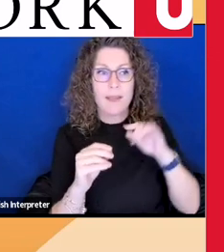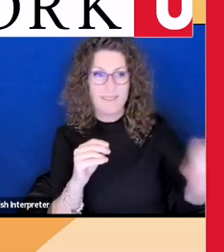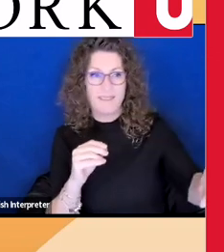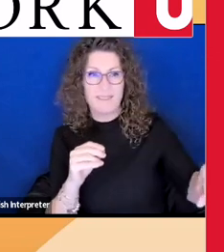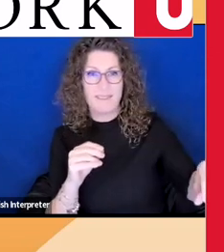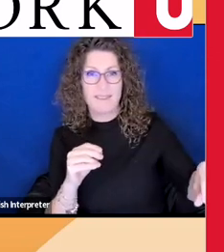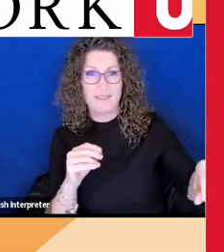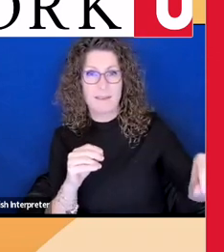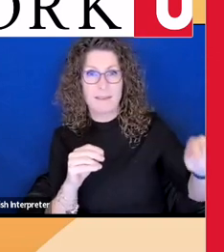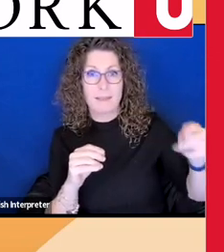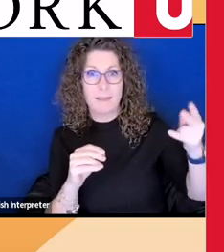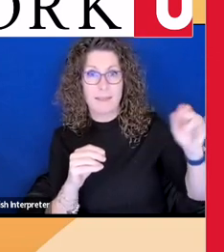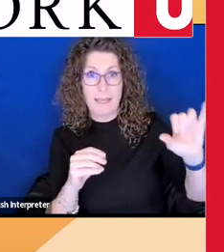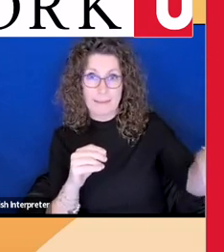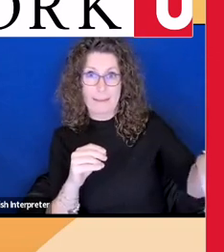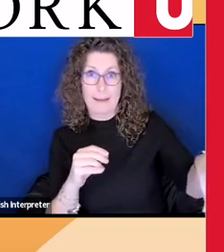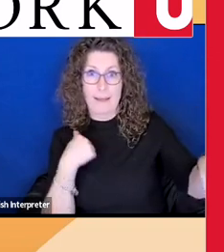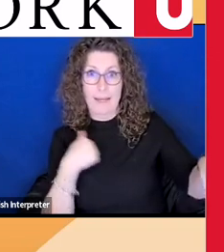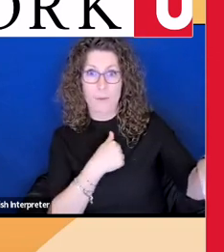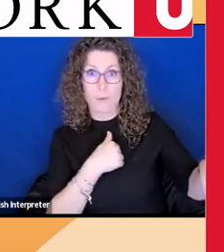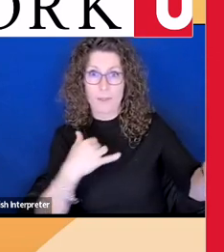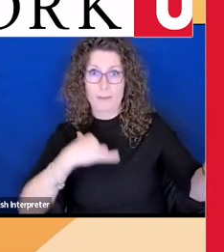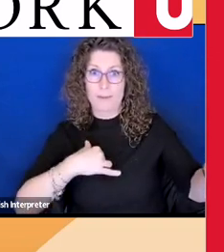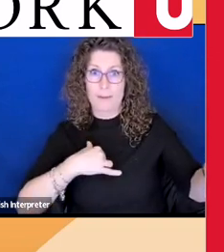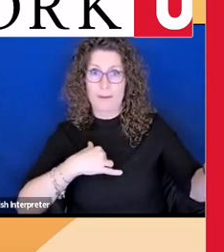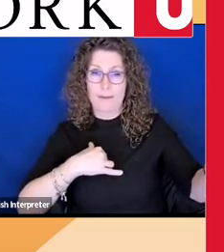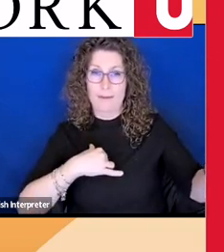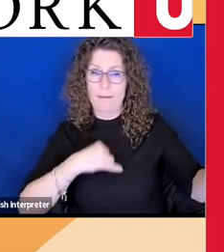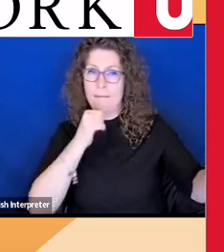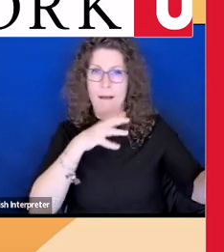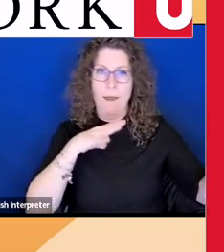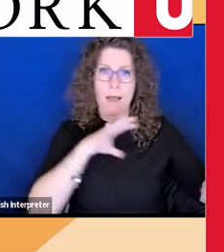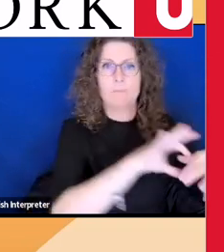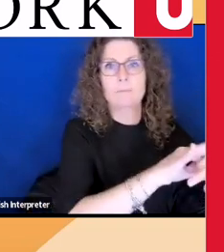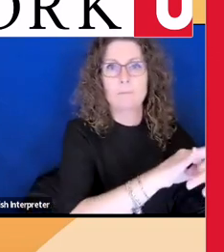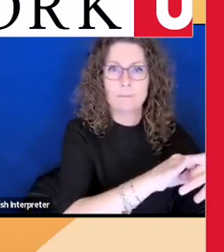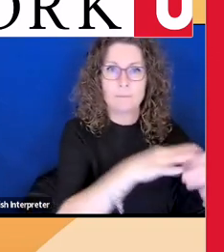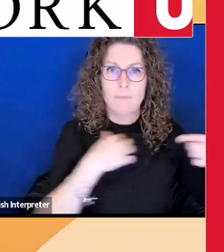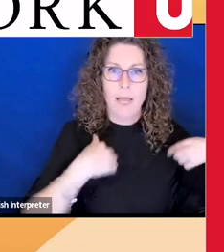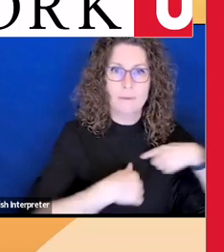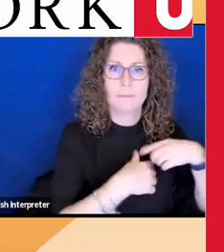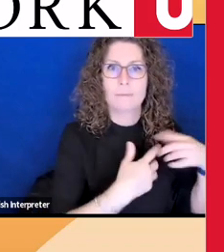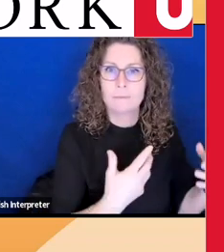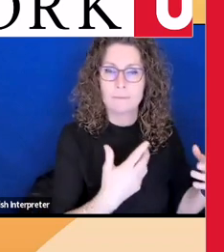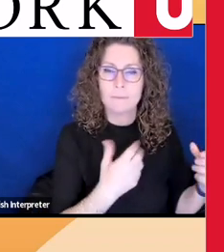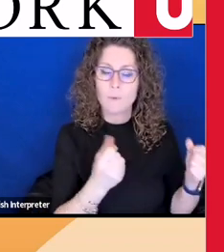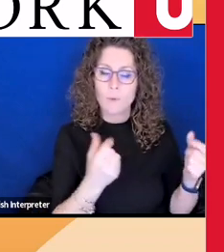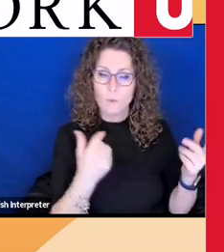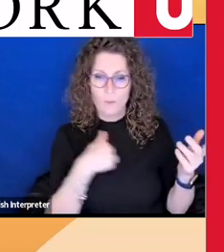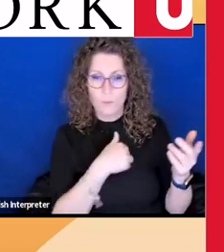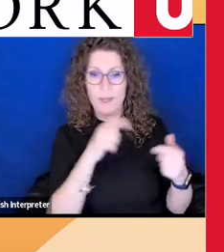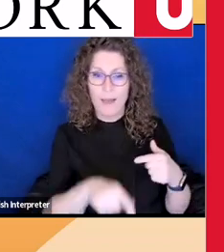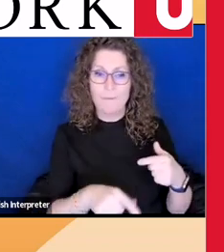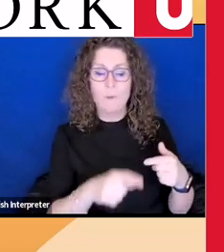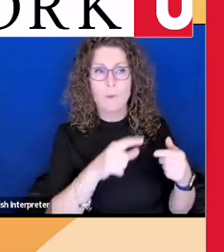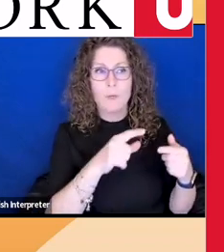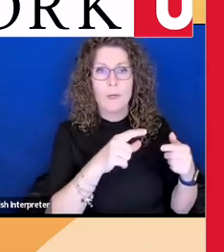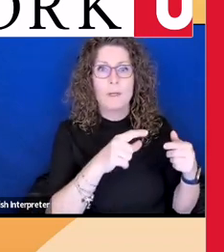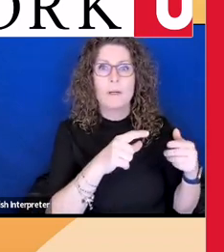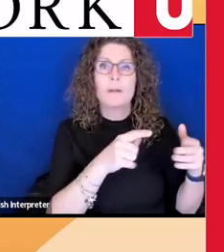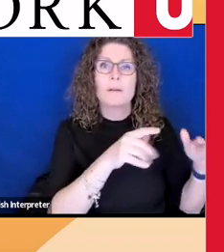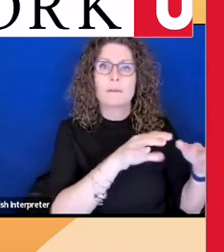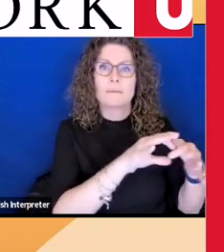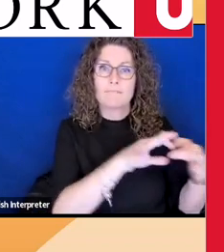in place, what if we responded to the call of solidarity by ungrasping, by moving away